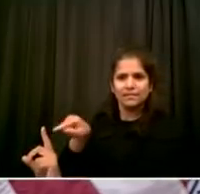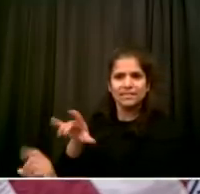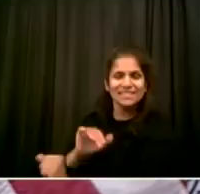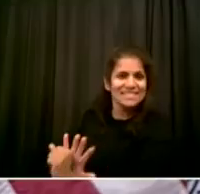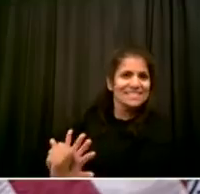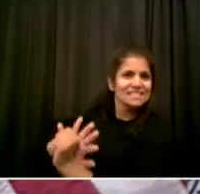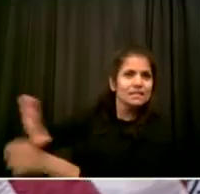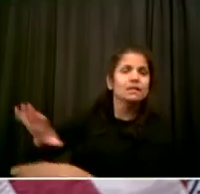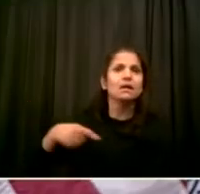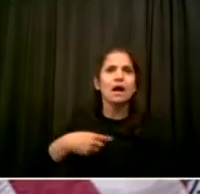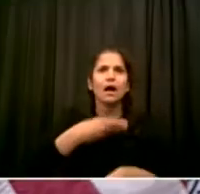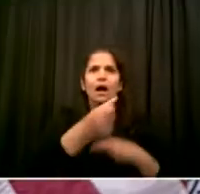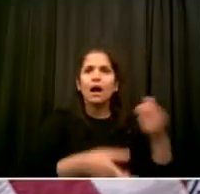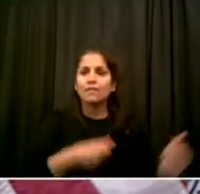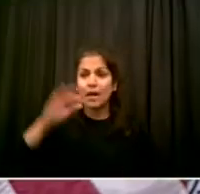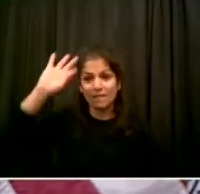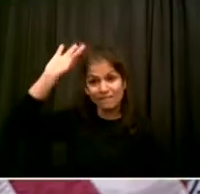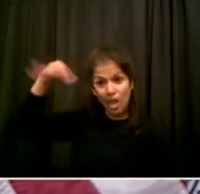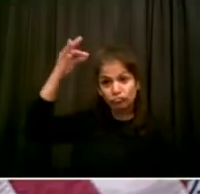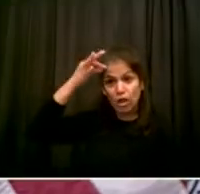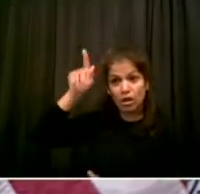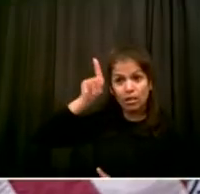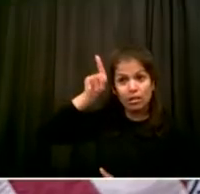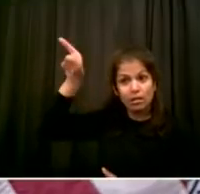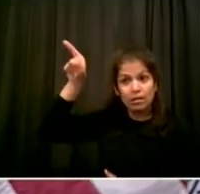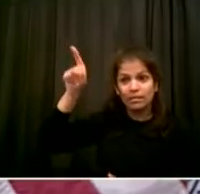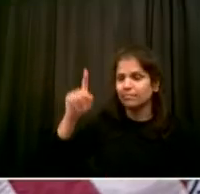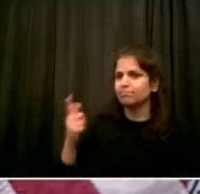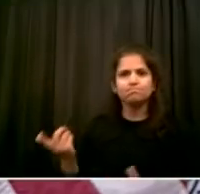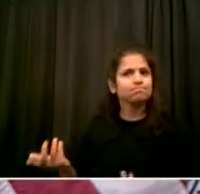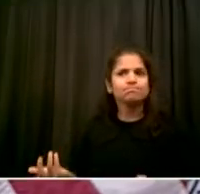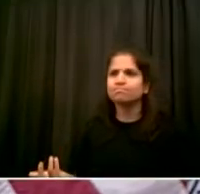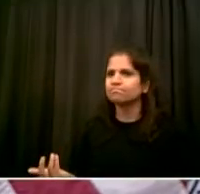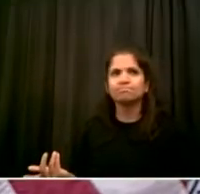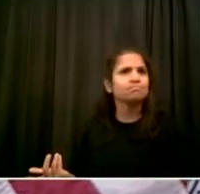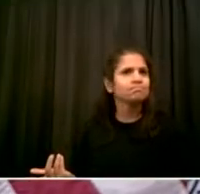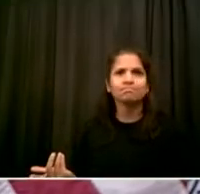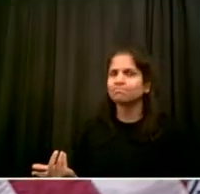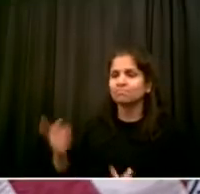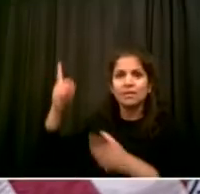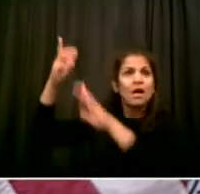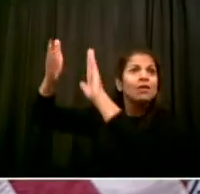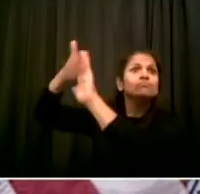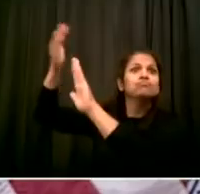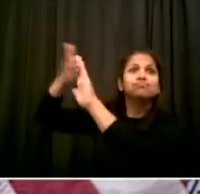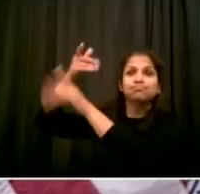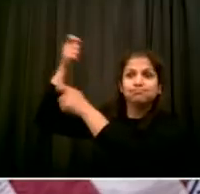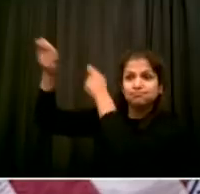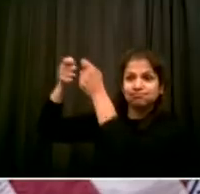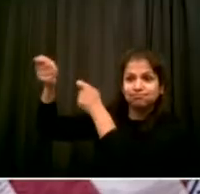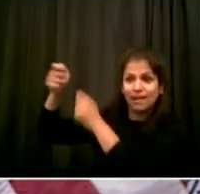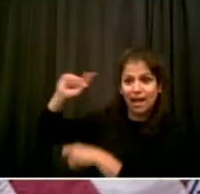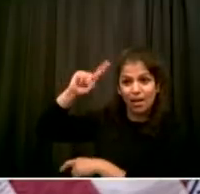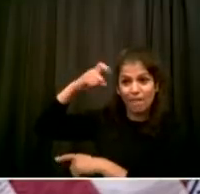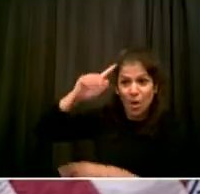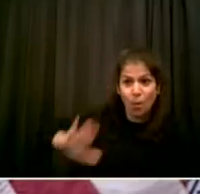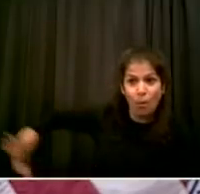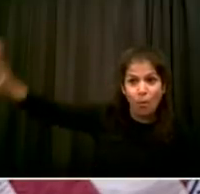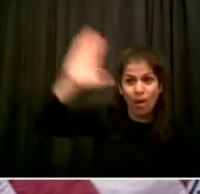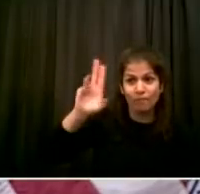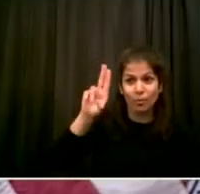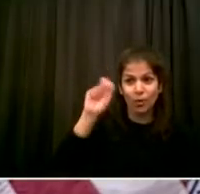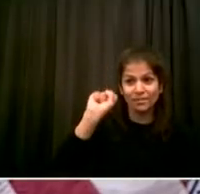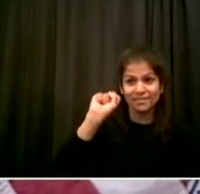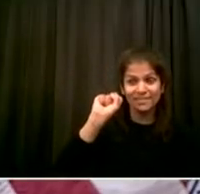And when you think about it, what's happened here in this city, what's happened in cities all over the country, what's happened in states all over the country is the burden has